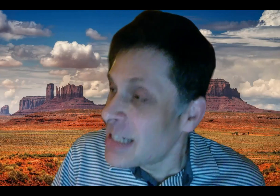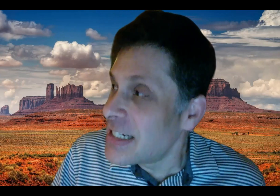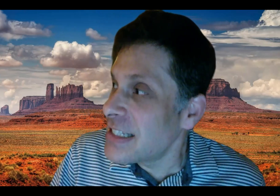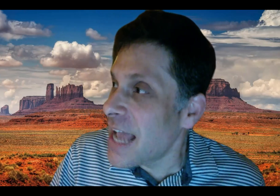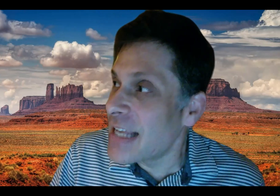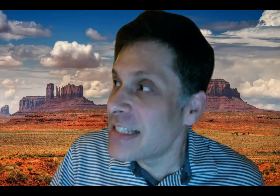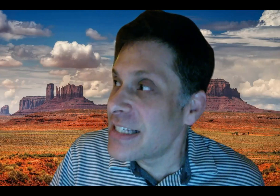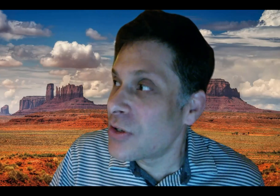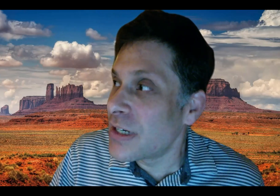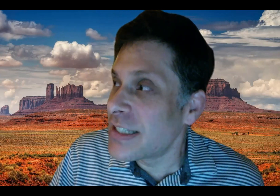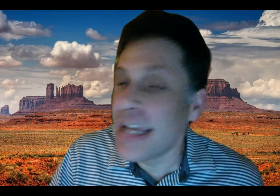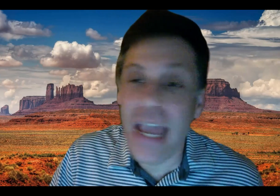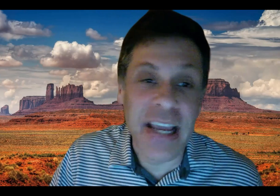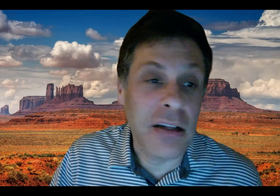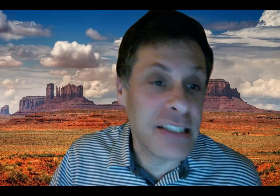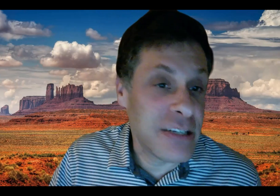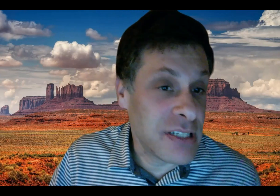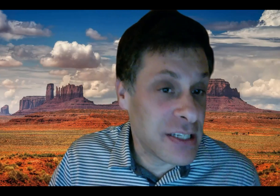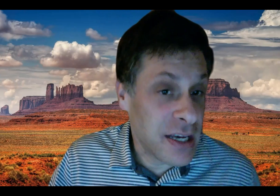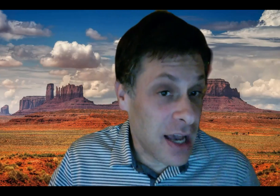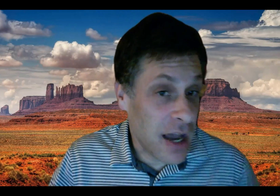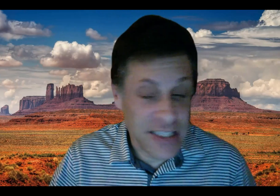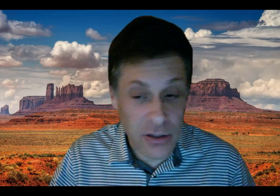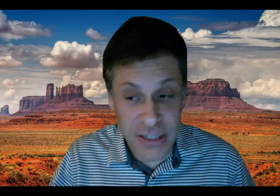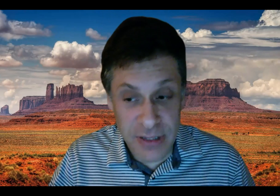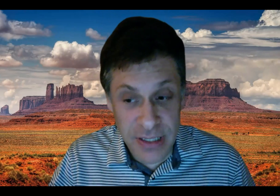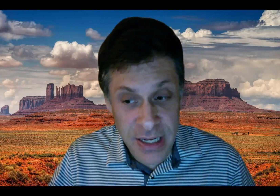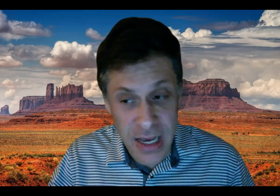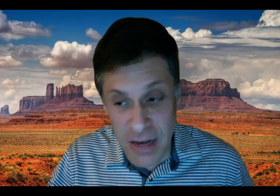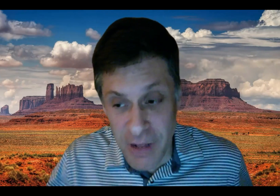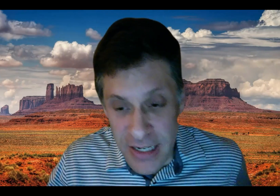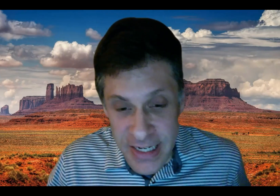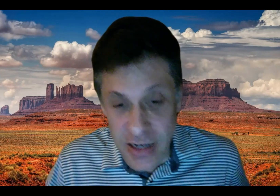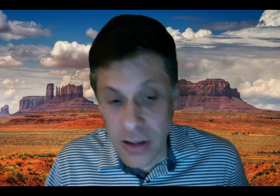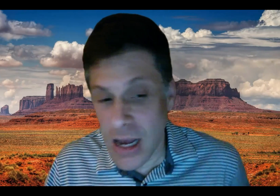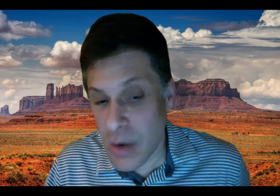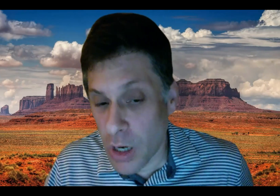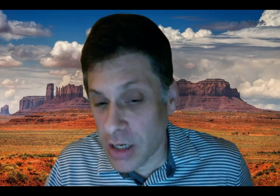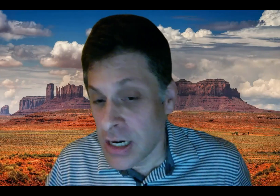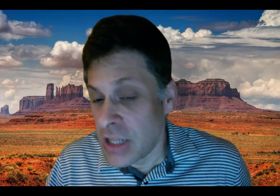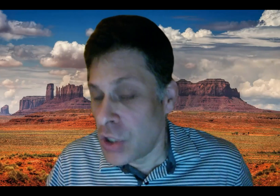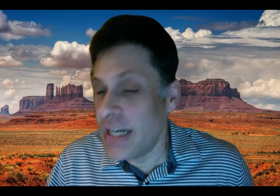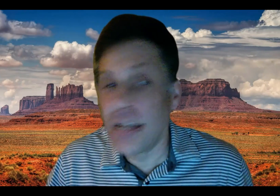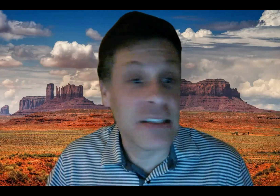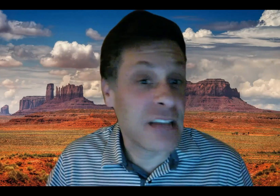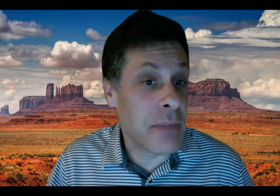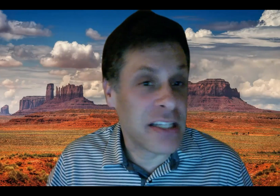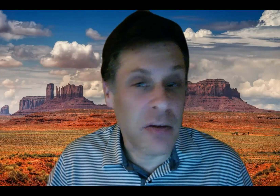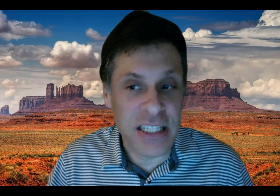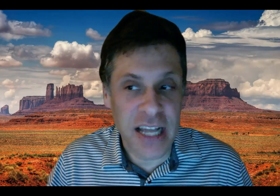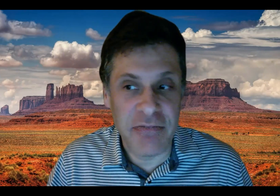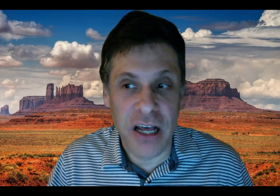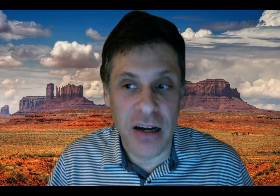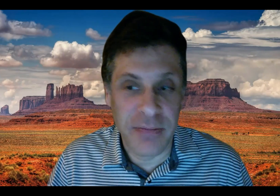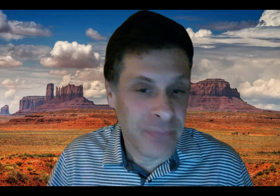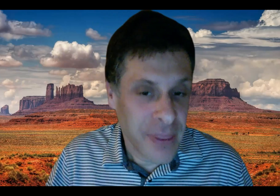learning, just as you're, say, a college student, a high school student, volunteer, worker, learning doesn't stop. It's